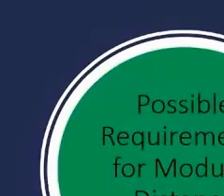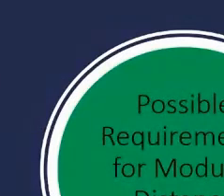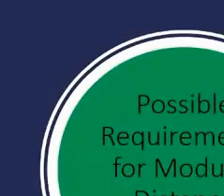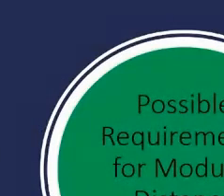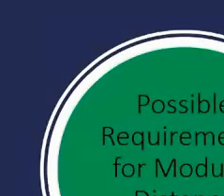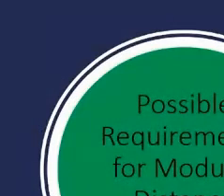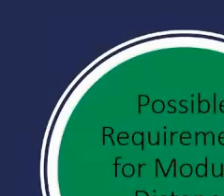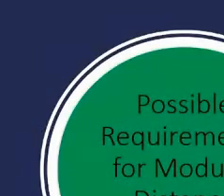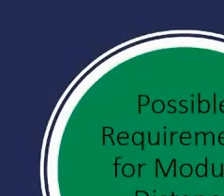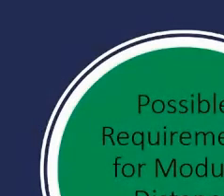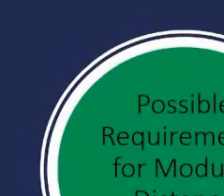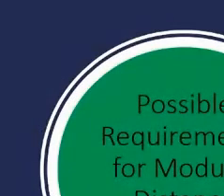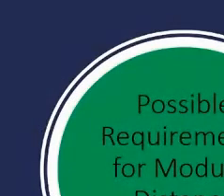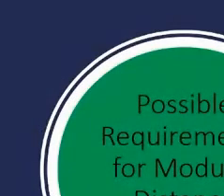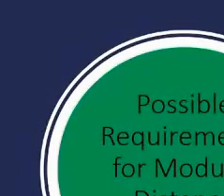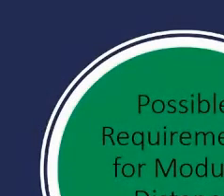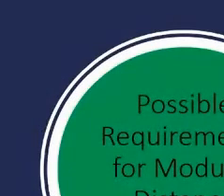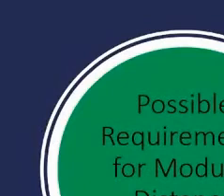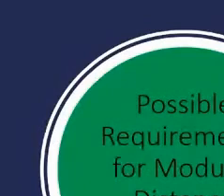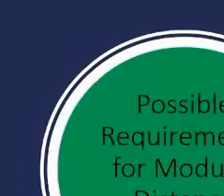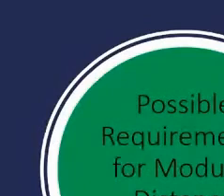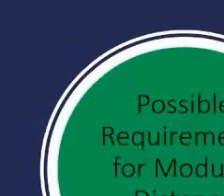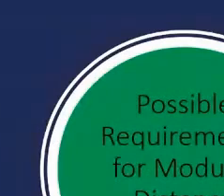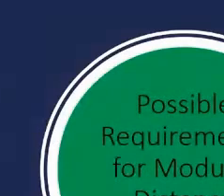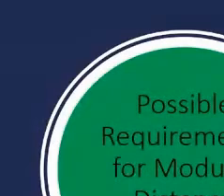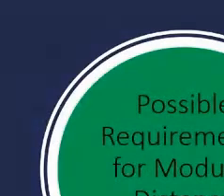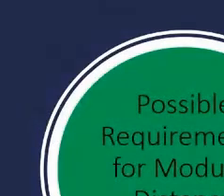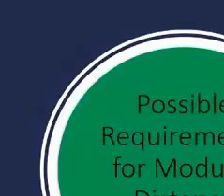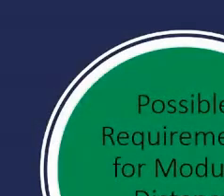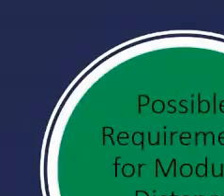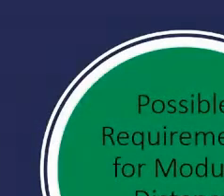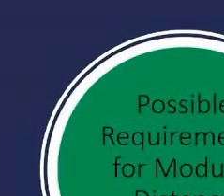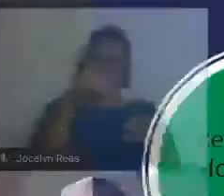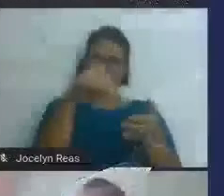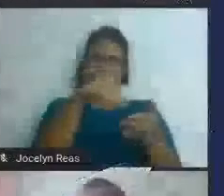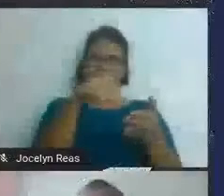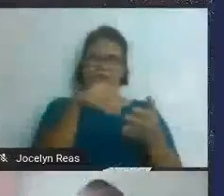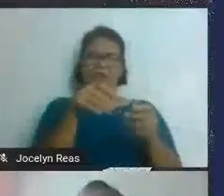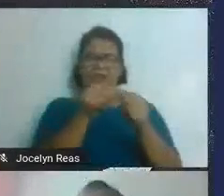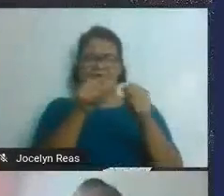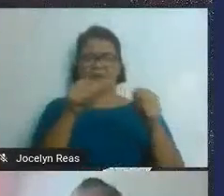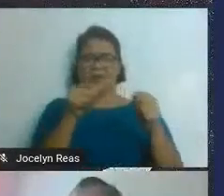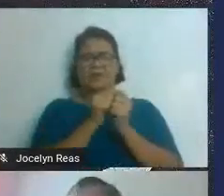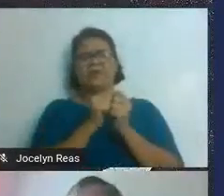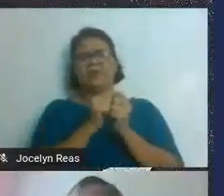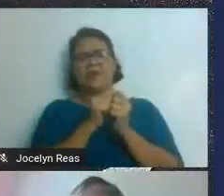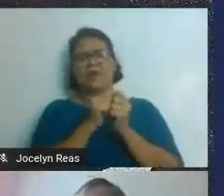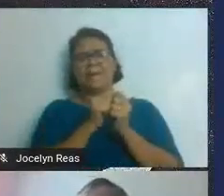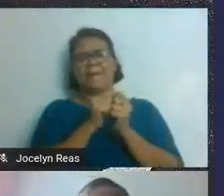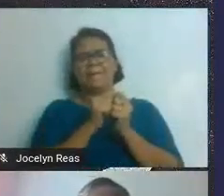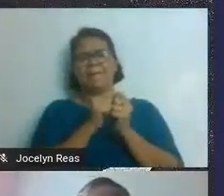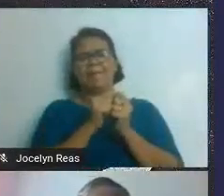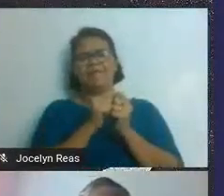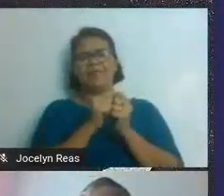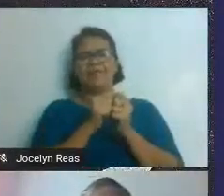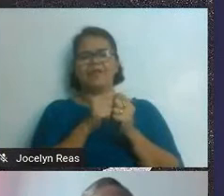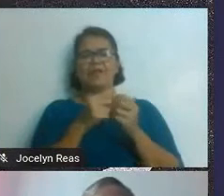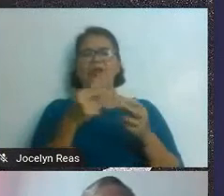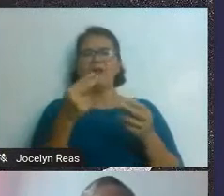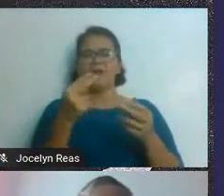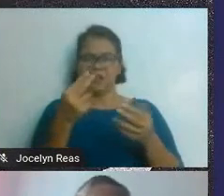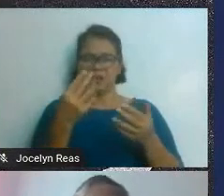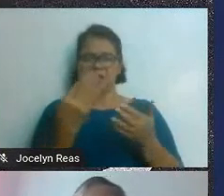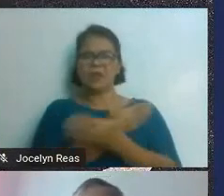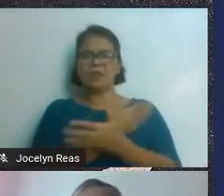pagpapatuto. This is one thing I will emphasize, fellow teachers and school officials. So new normal sa DepEd,